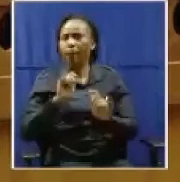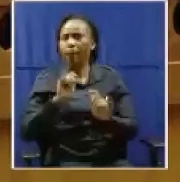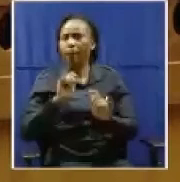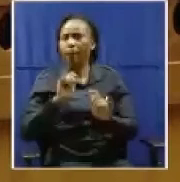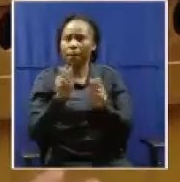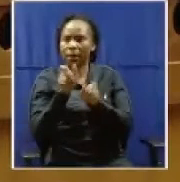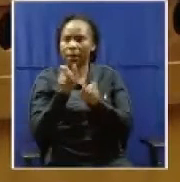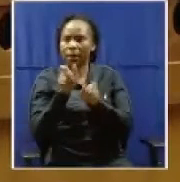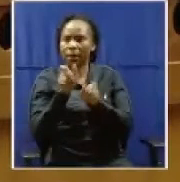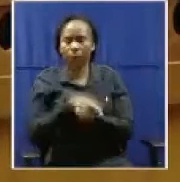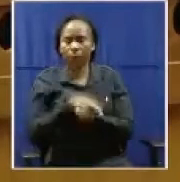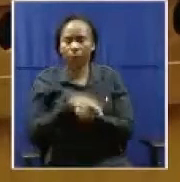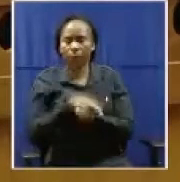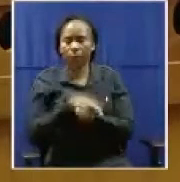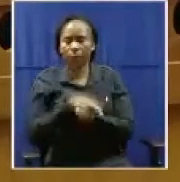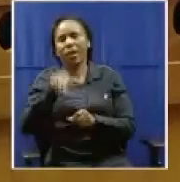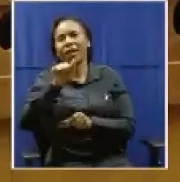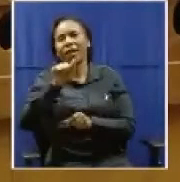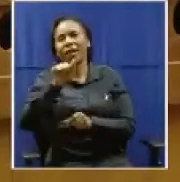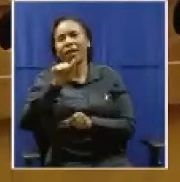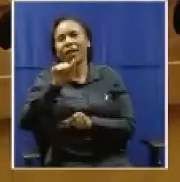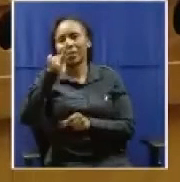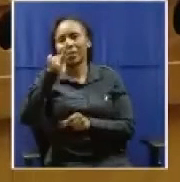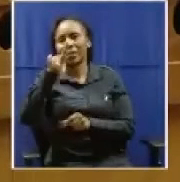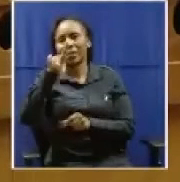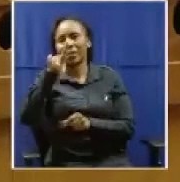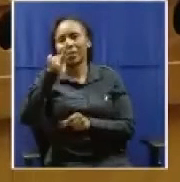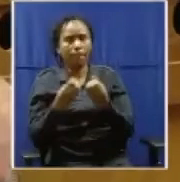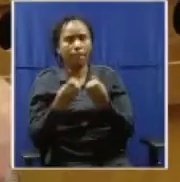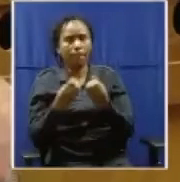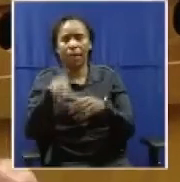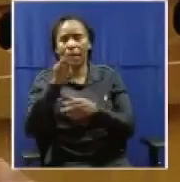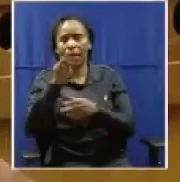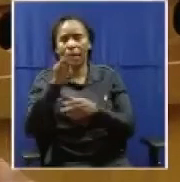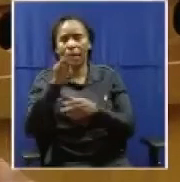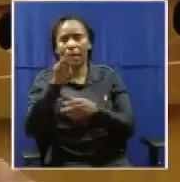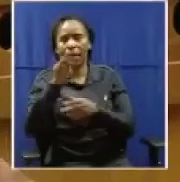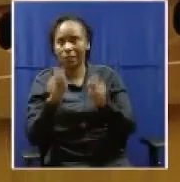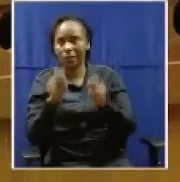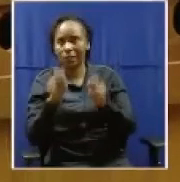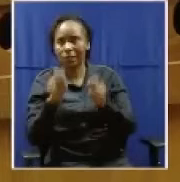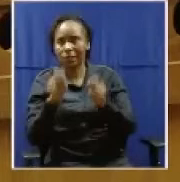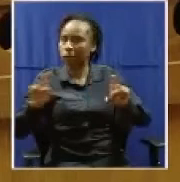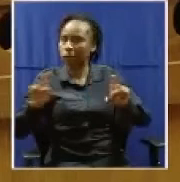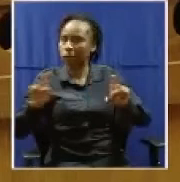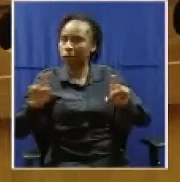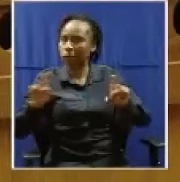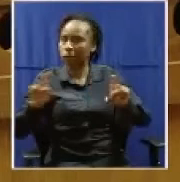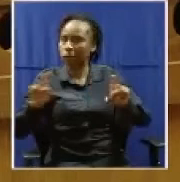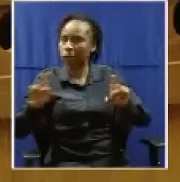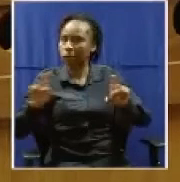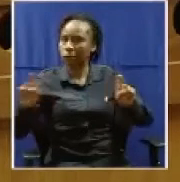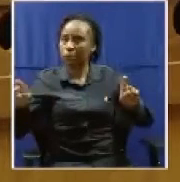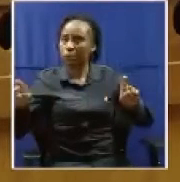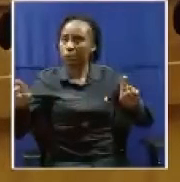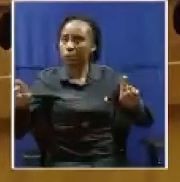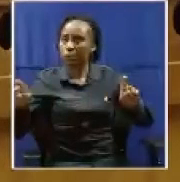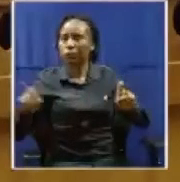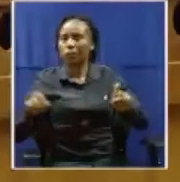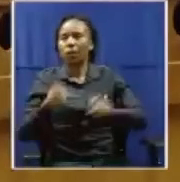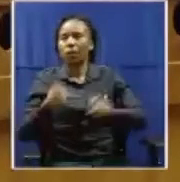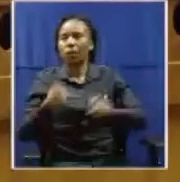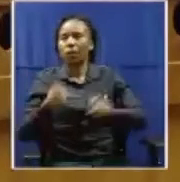and we nacdp like many mps across all political parties have been inundated with complaints regarding tourist